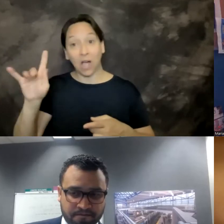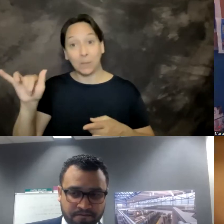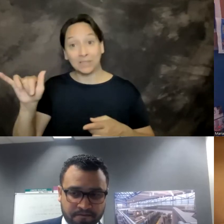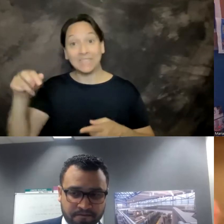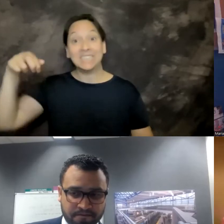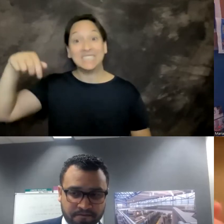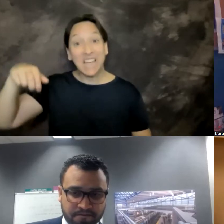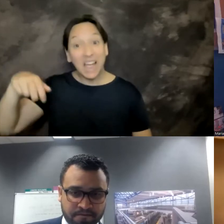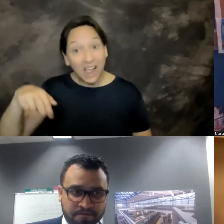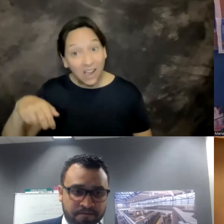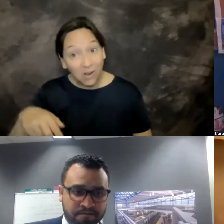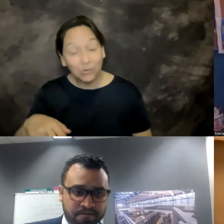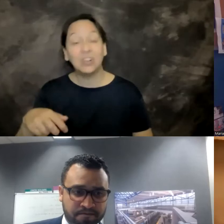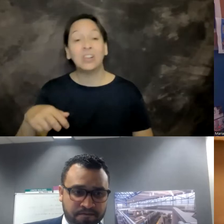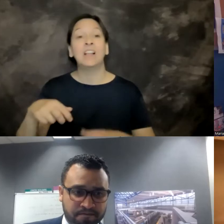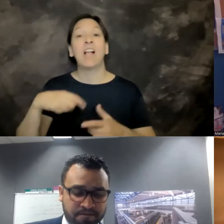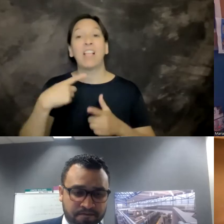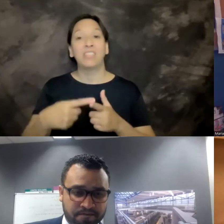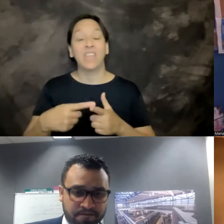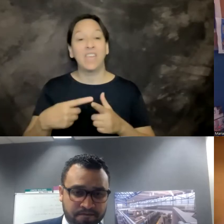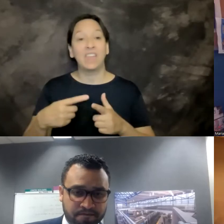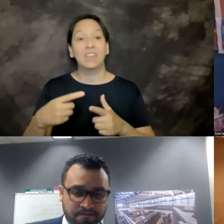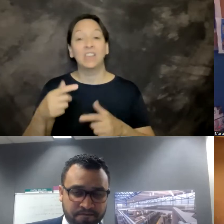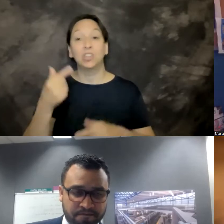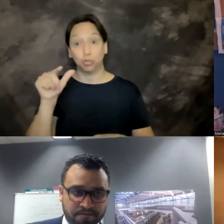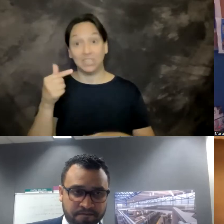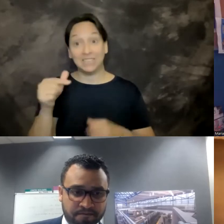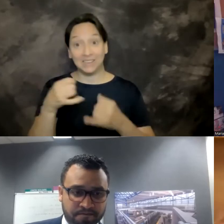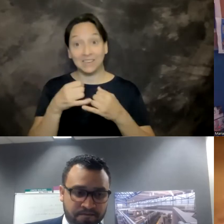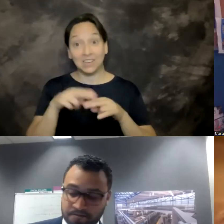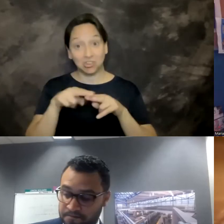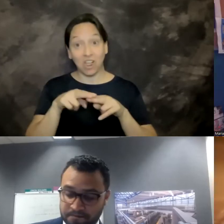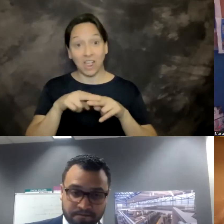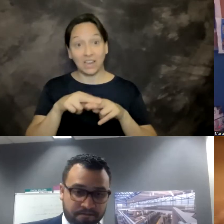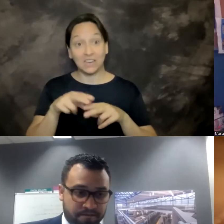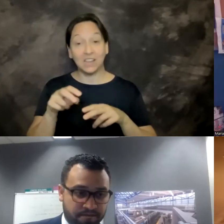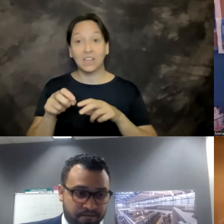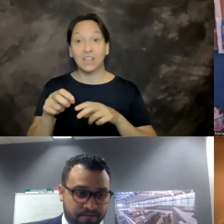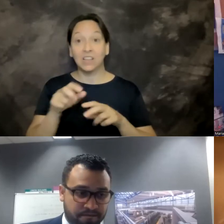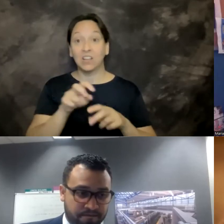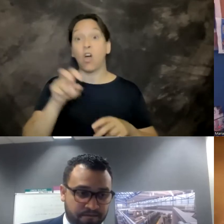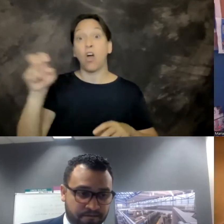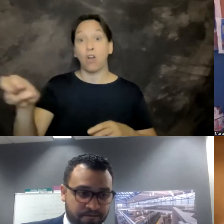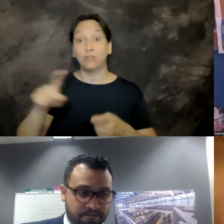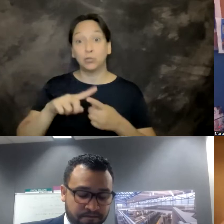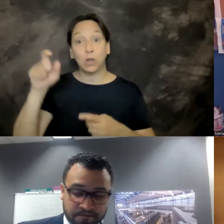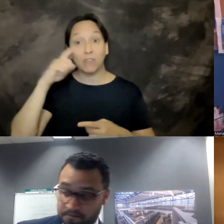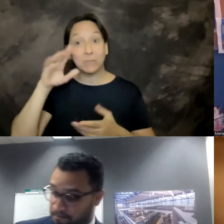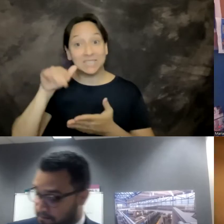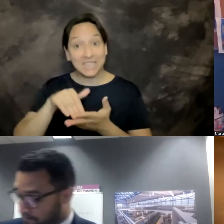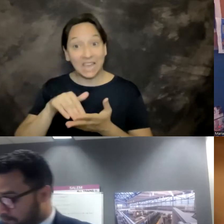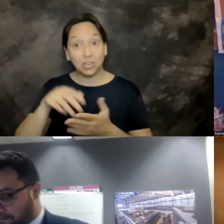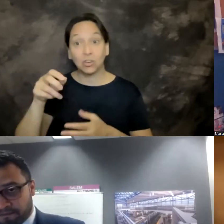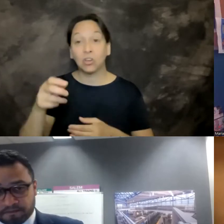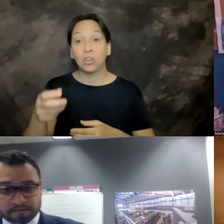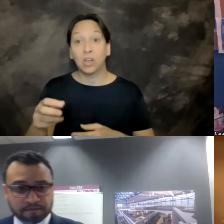is working, and then get on the Green Line, get off at Government Center, go upstairs, get on a